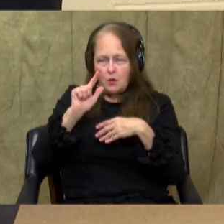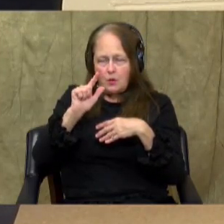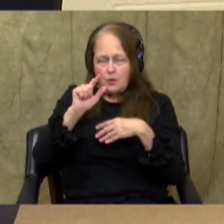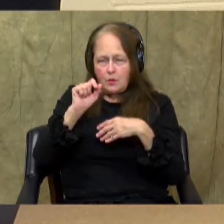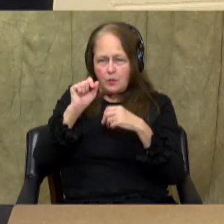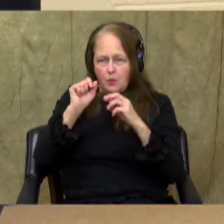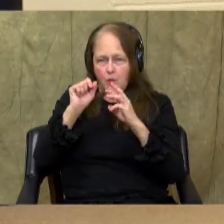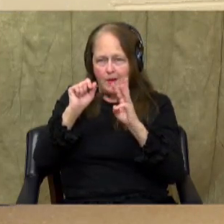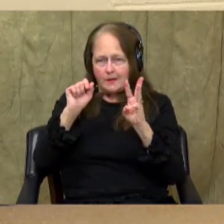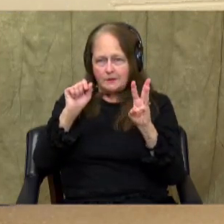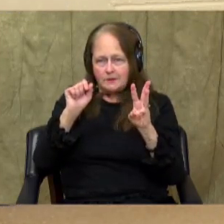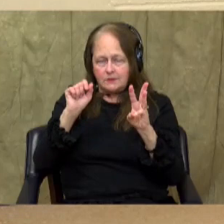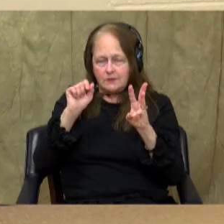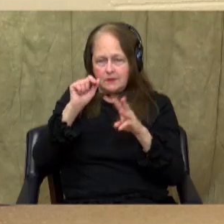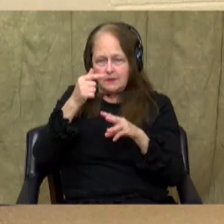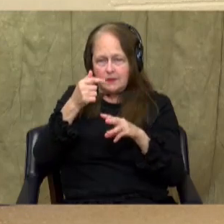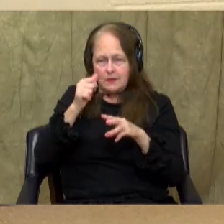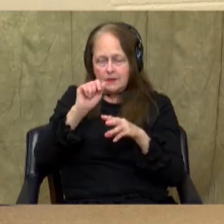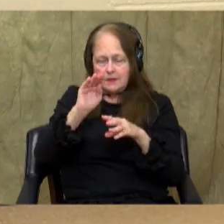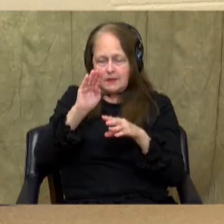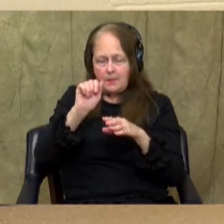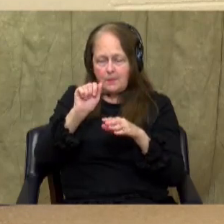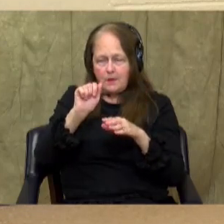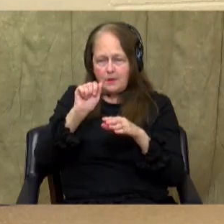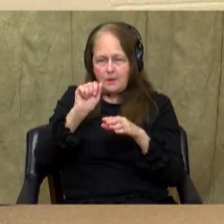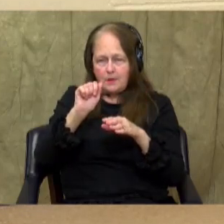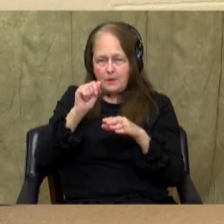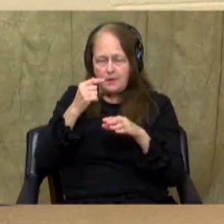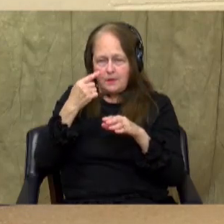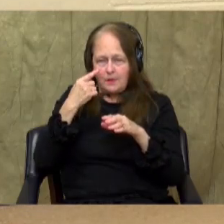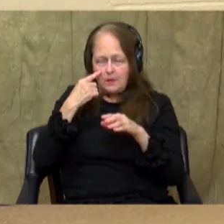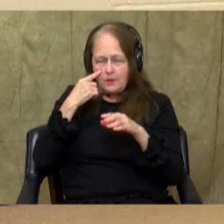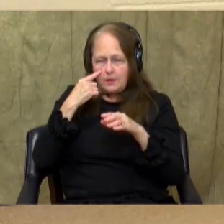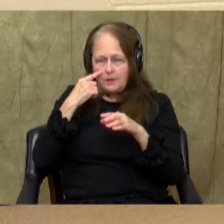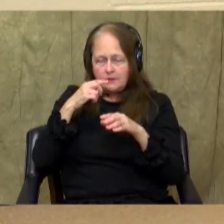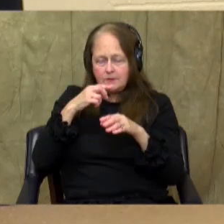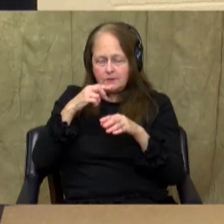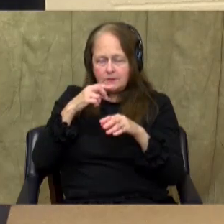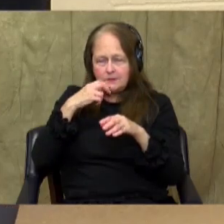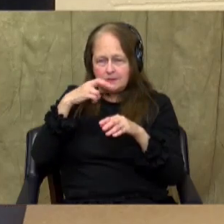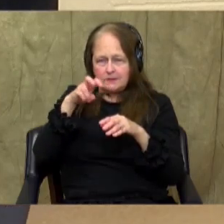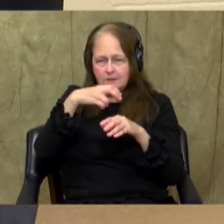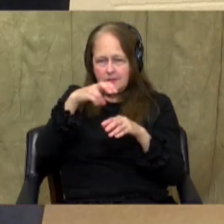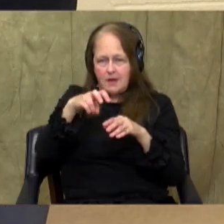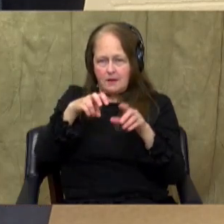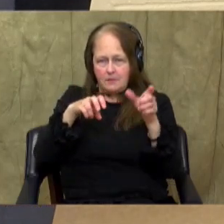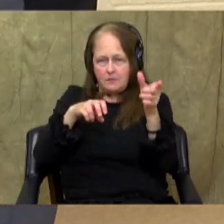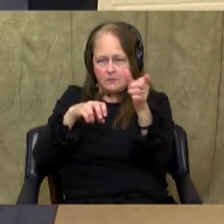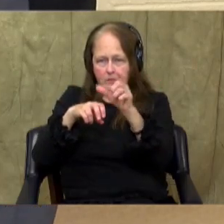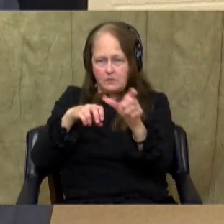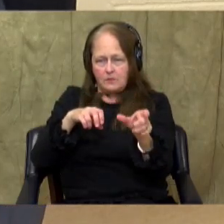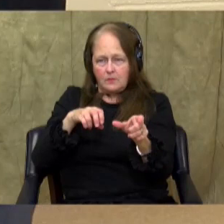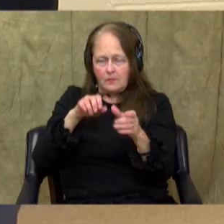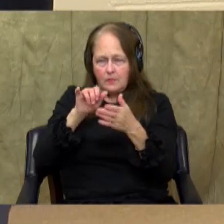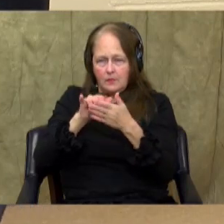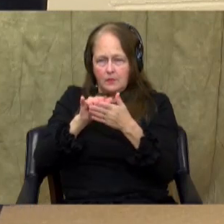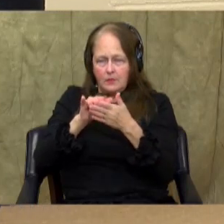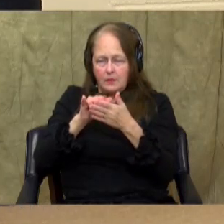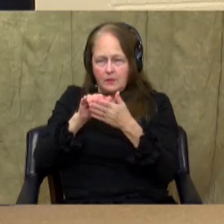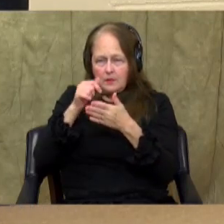coast. Gambia is a country that is shaped like a little snake in the middle of Senegal. The next